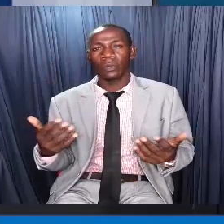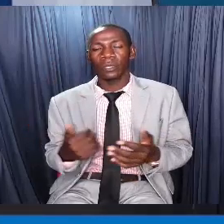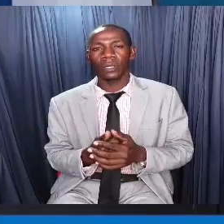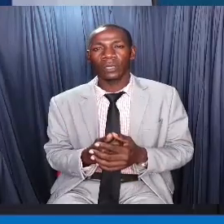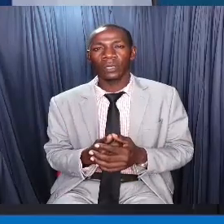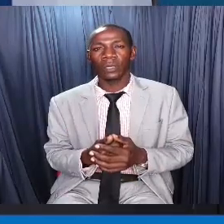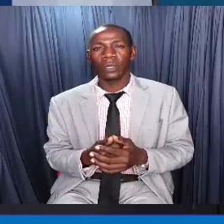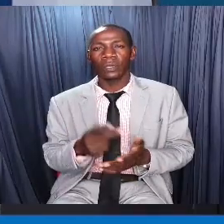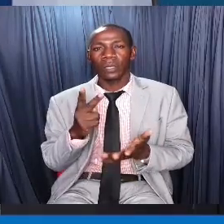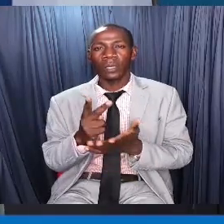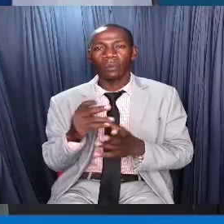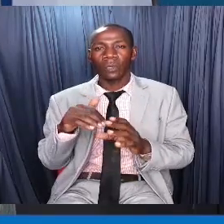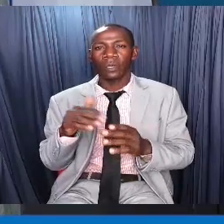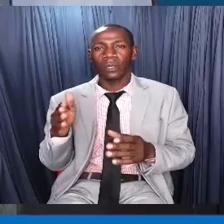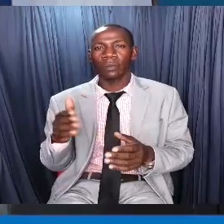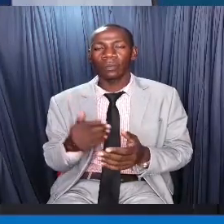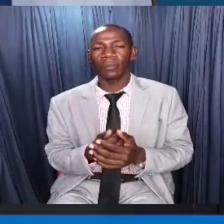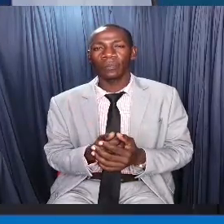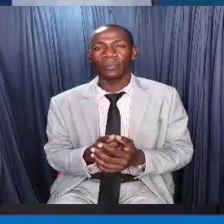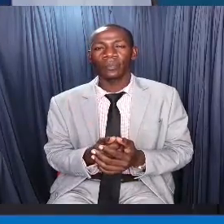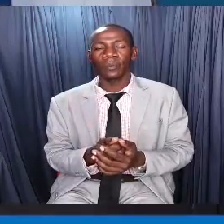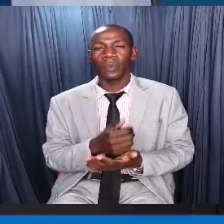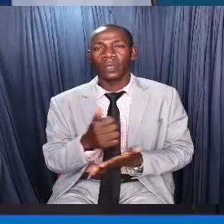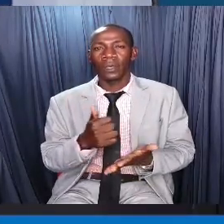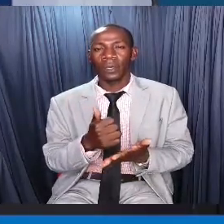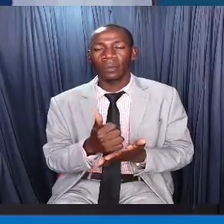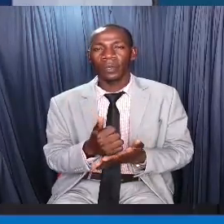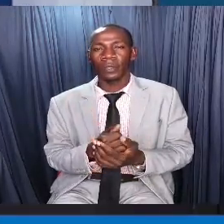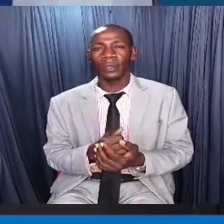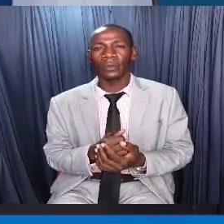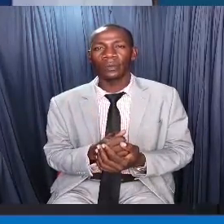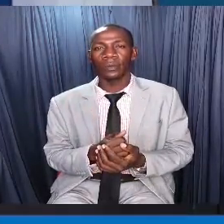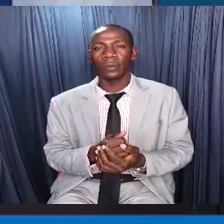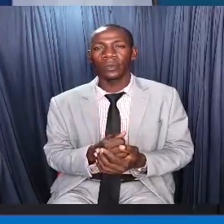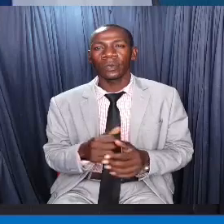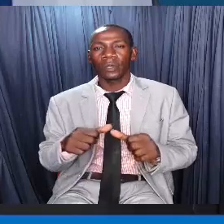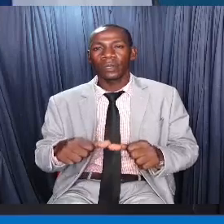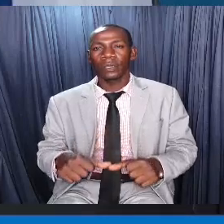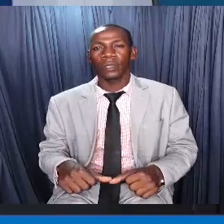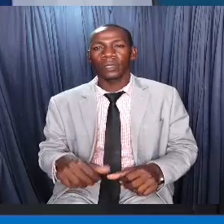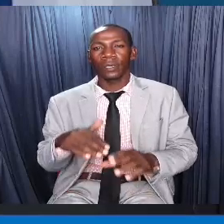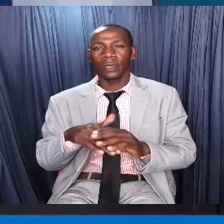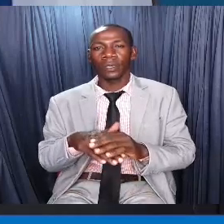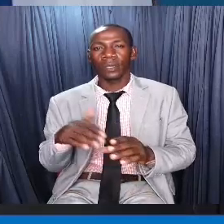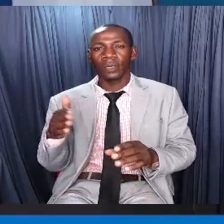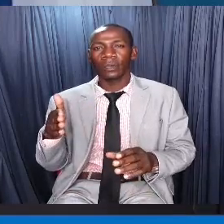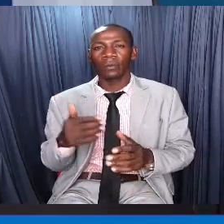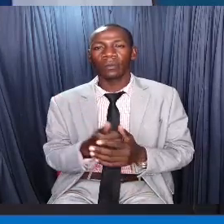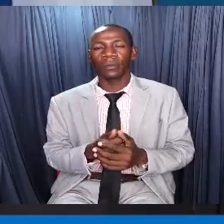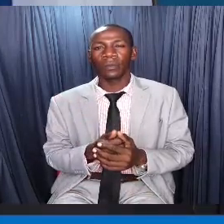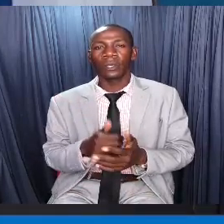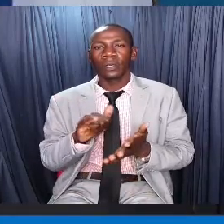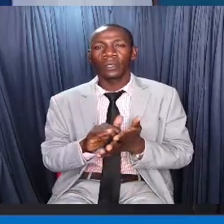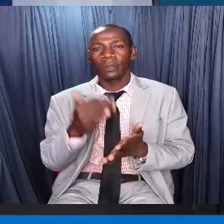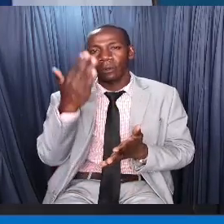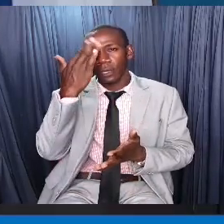matter. Kimetiwa hapo ndani. Has been planted in him. Bwana Yesu asifiwe sana. Amen. Na kinakaa hapo ndani yake. And it abides in him. Ndio